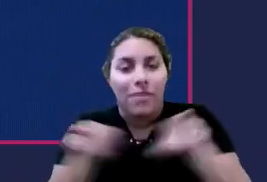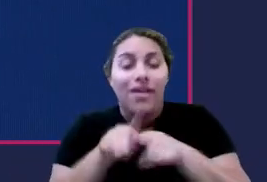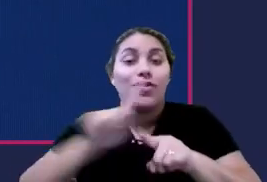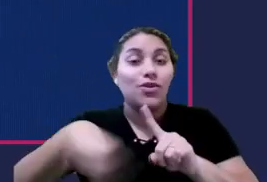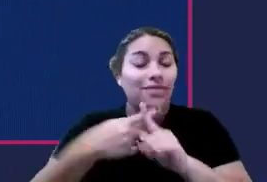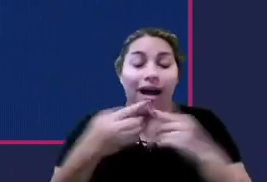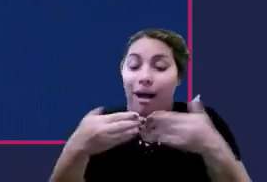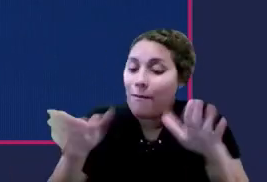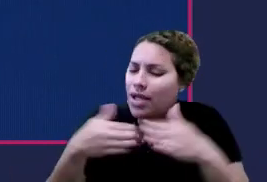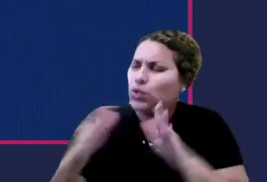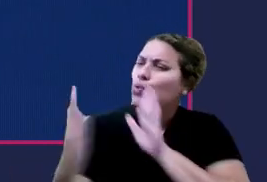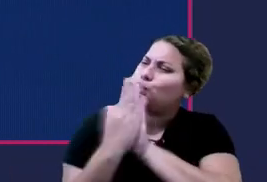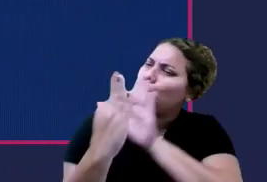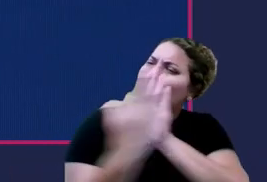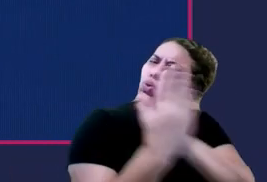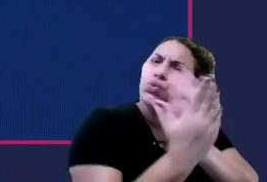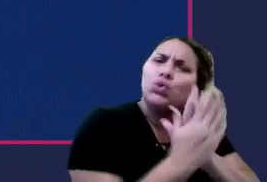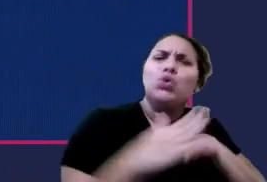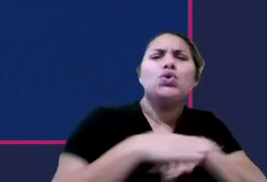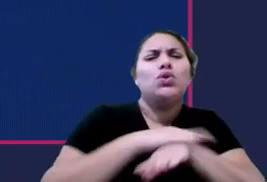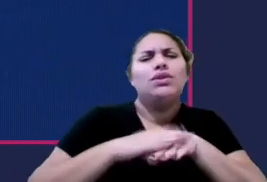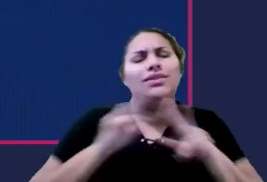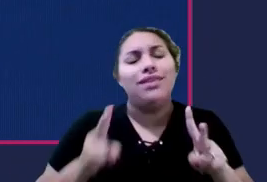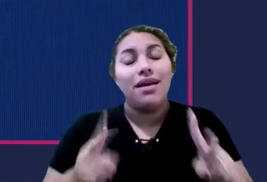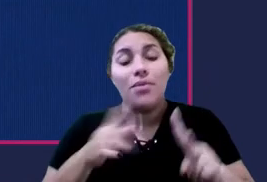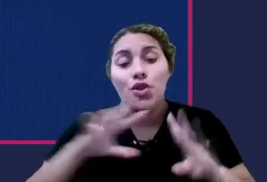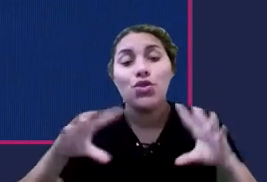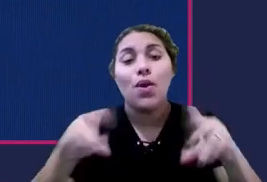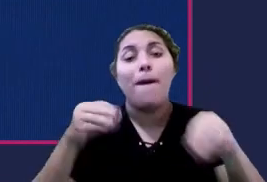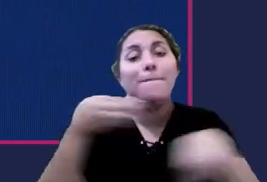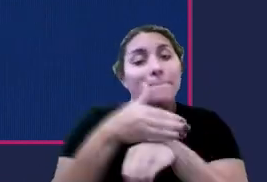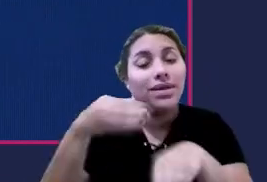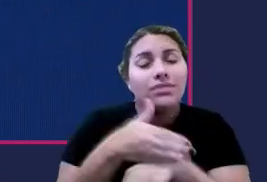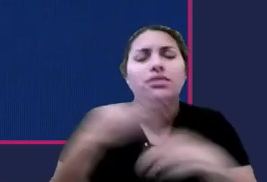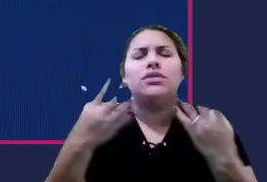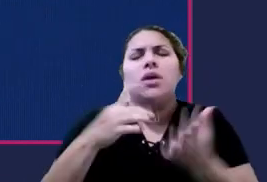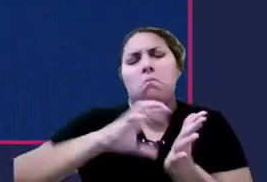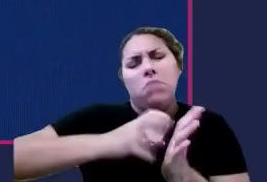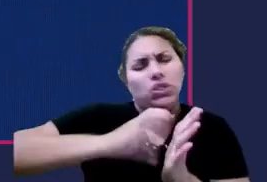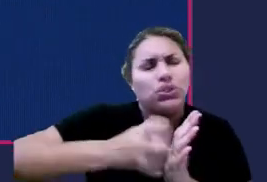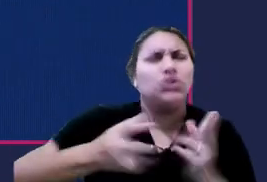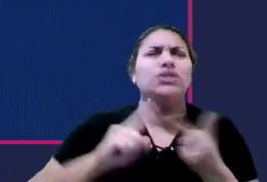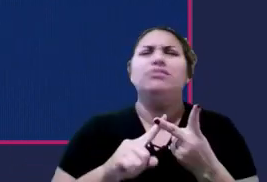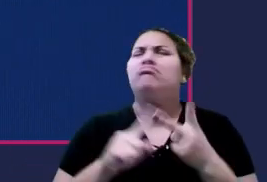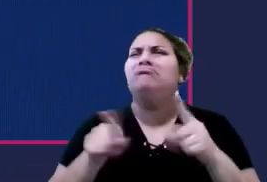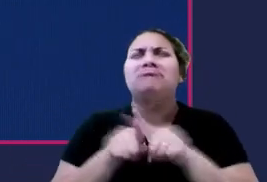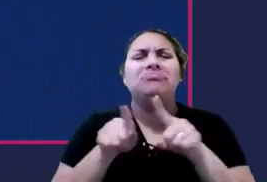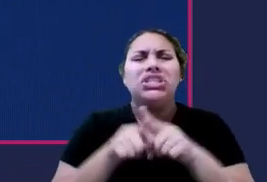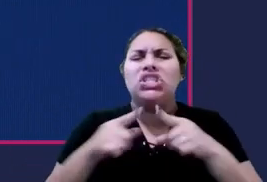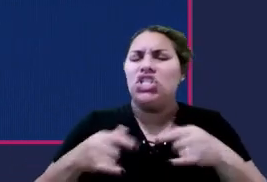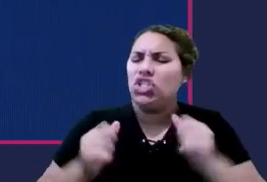to questions right now. We have a democratic